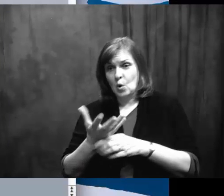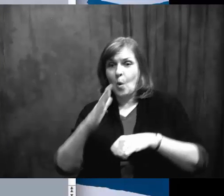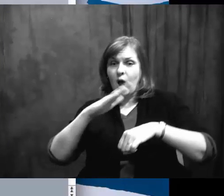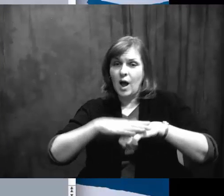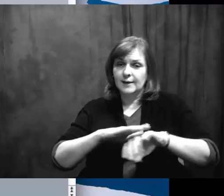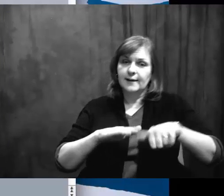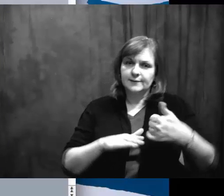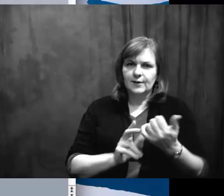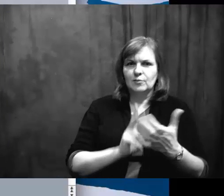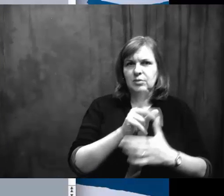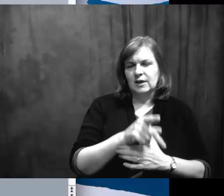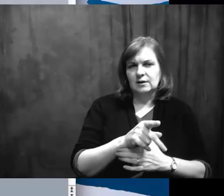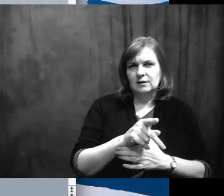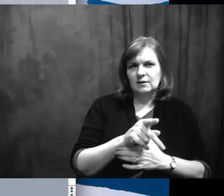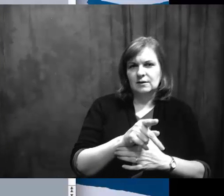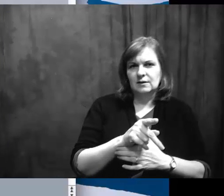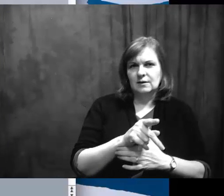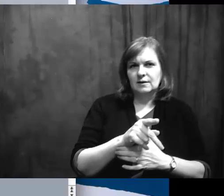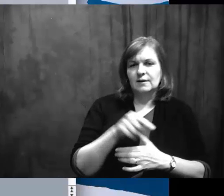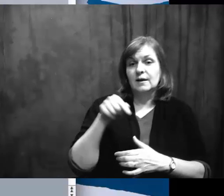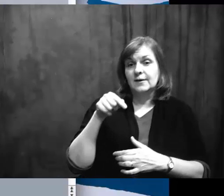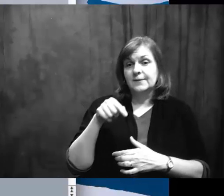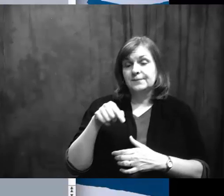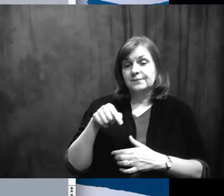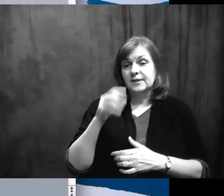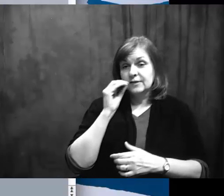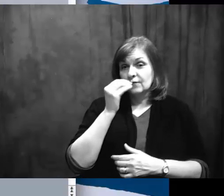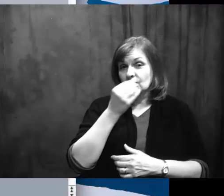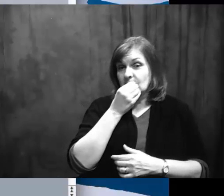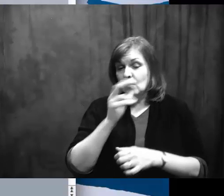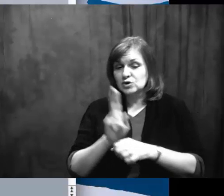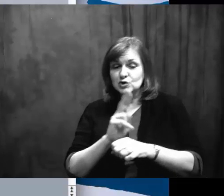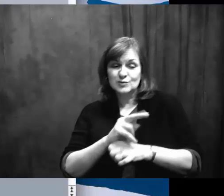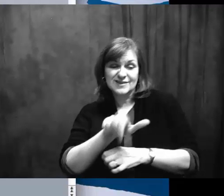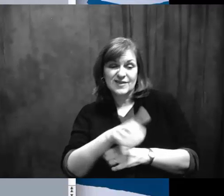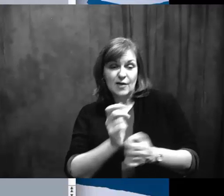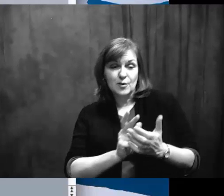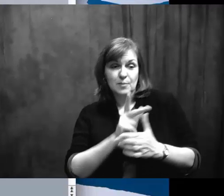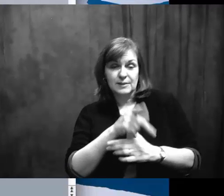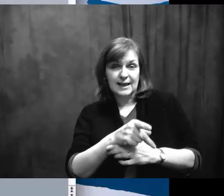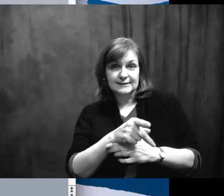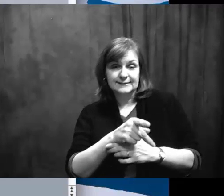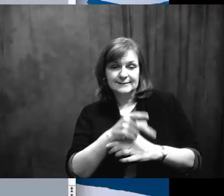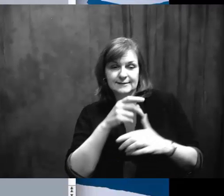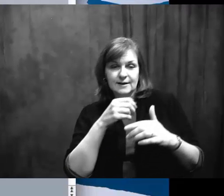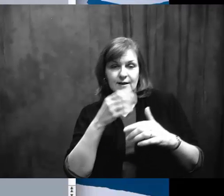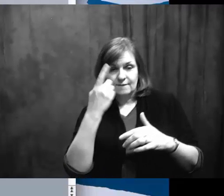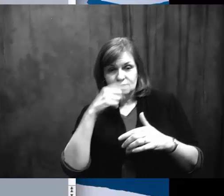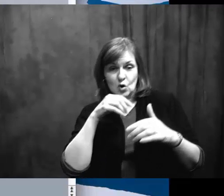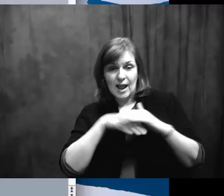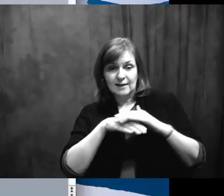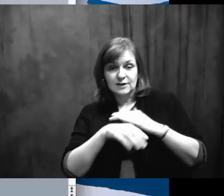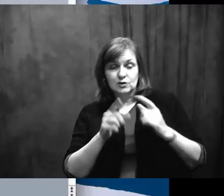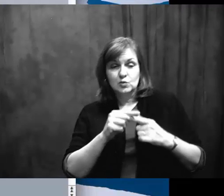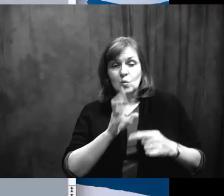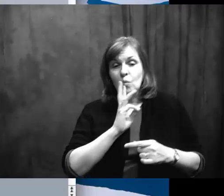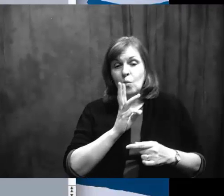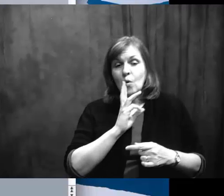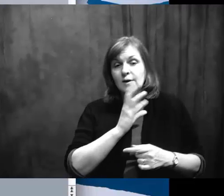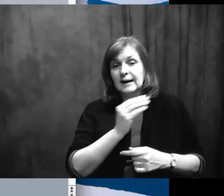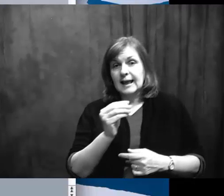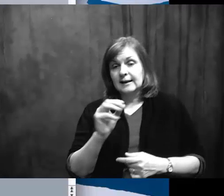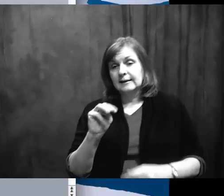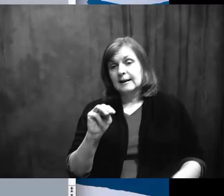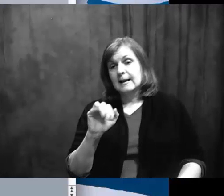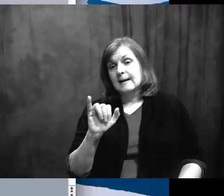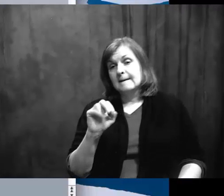in this case, they actually are just using those other plants to get better access to minerals and